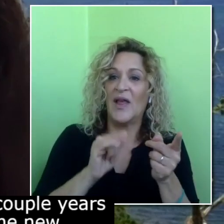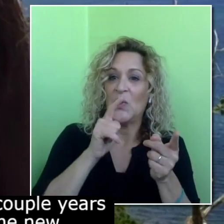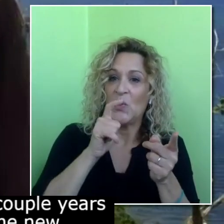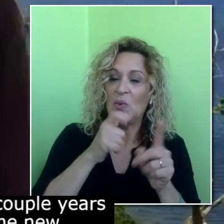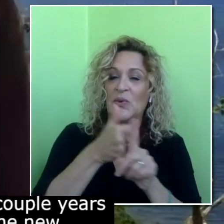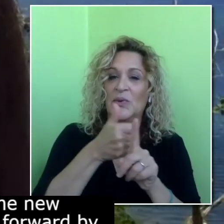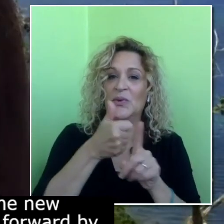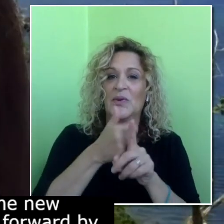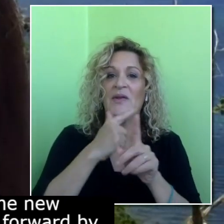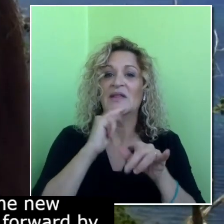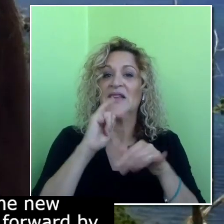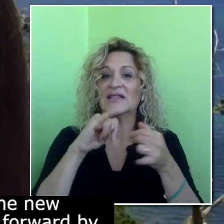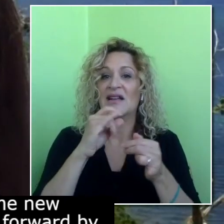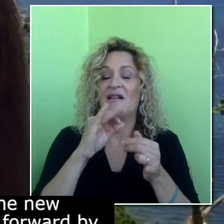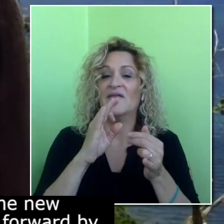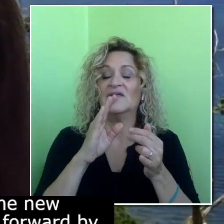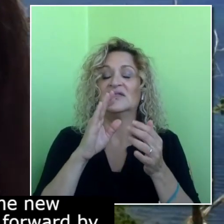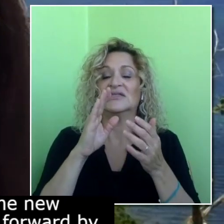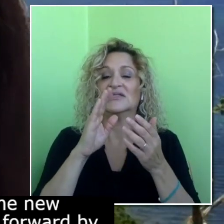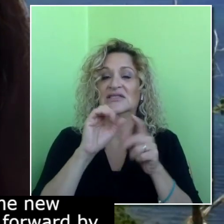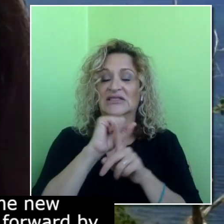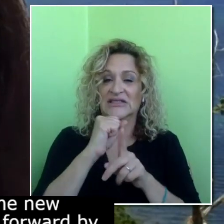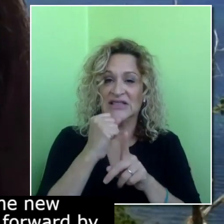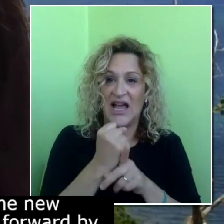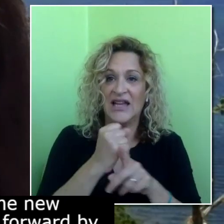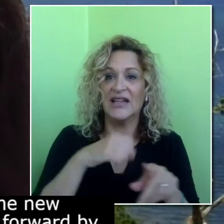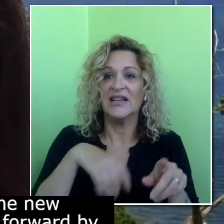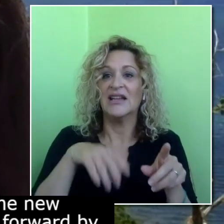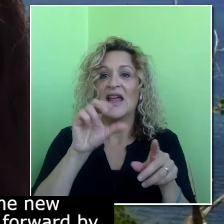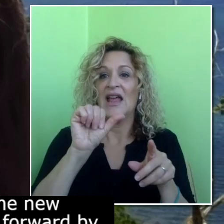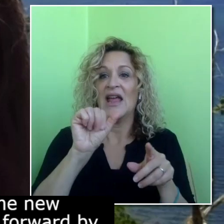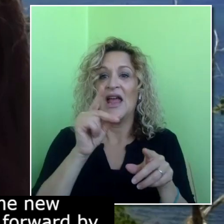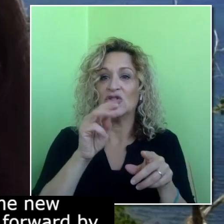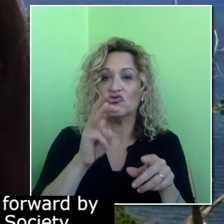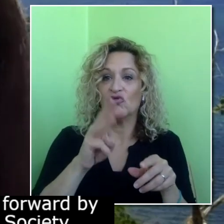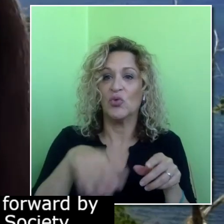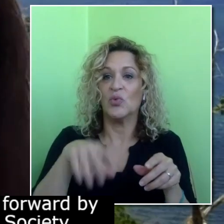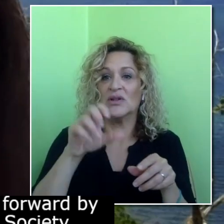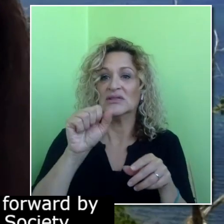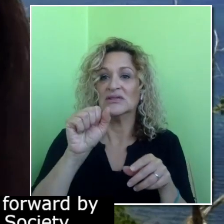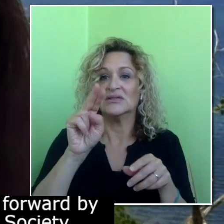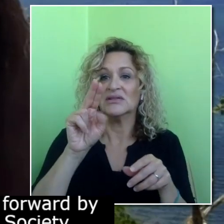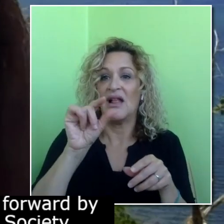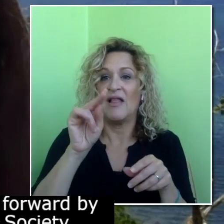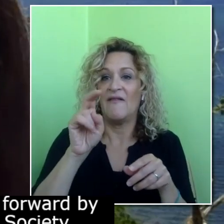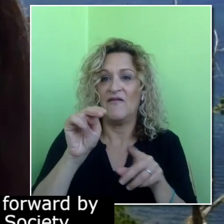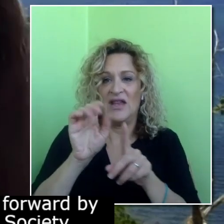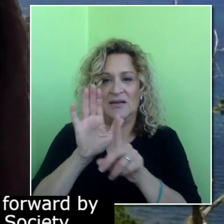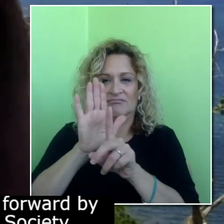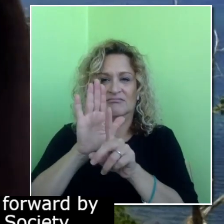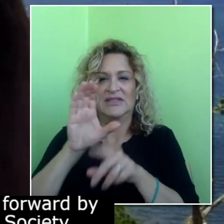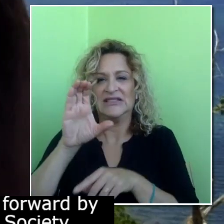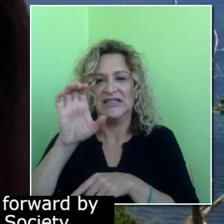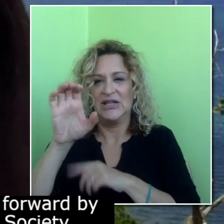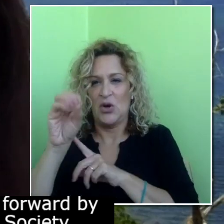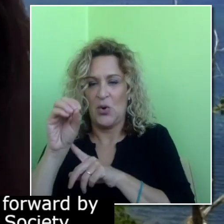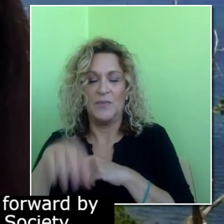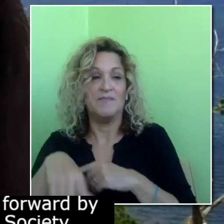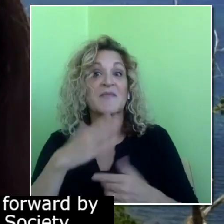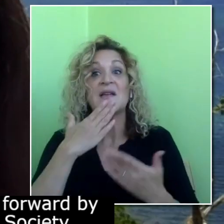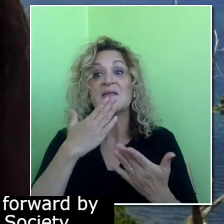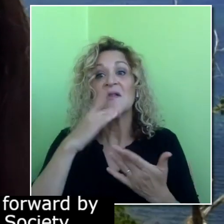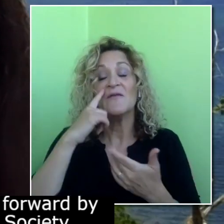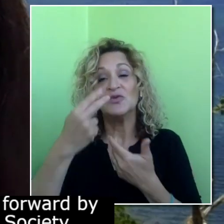Society. So we look forward to having you come and stay with us for this hour and this talk